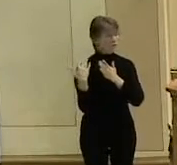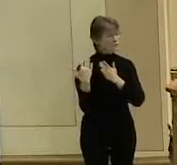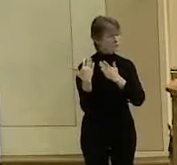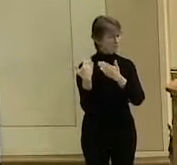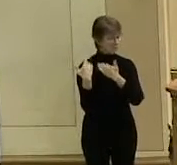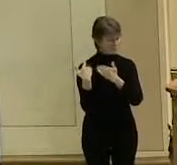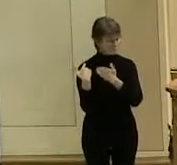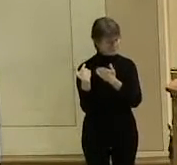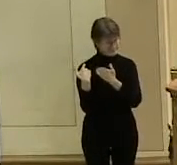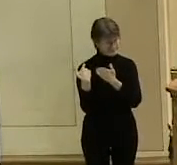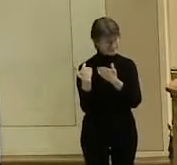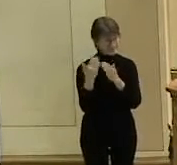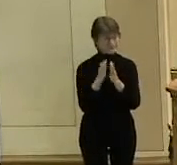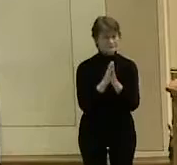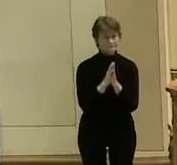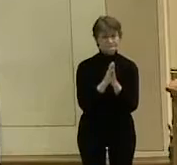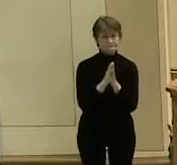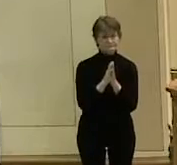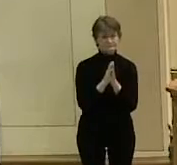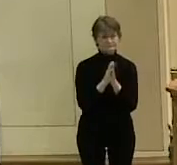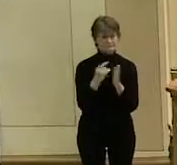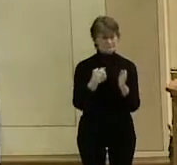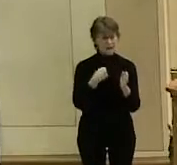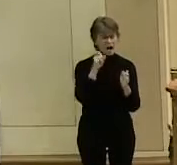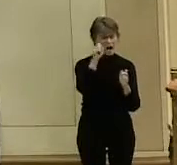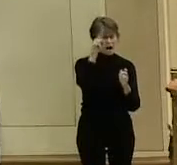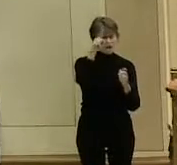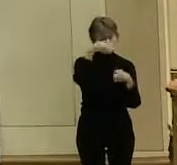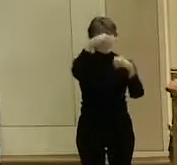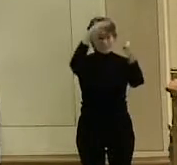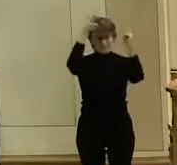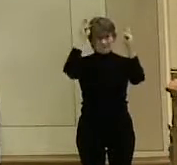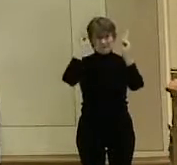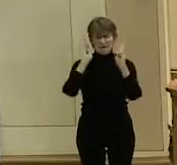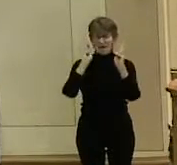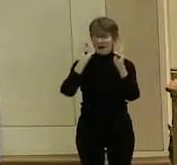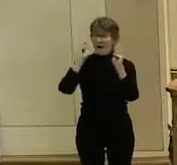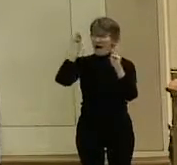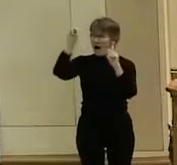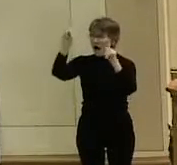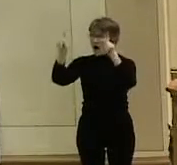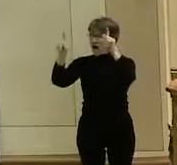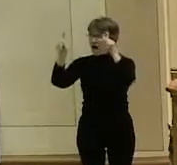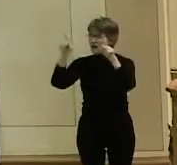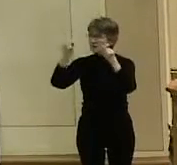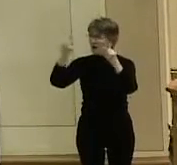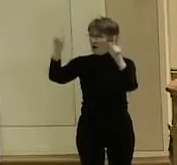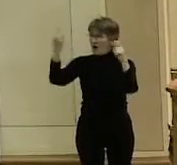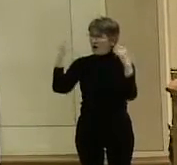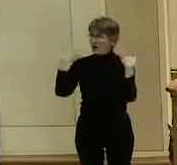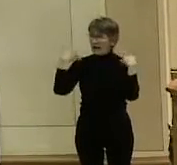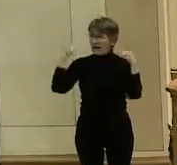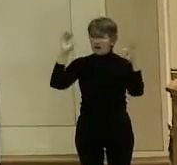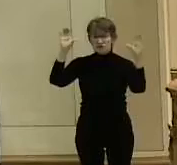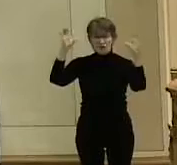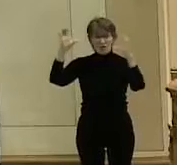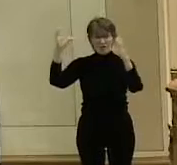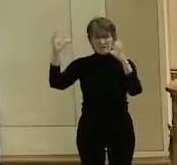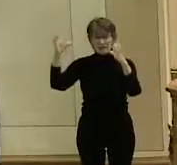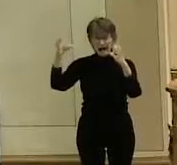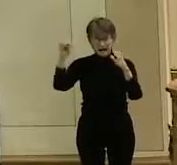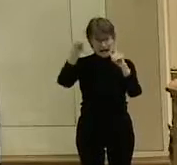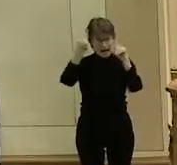through my fault, through my most grievous fault. Therefore, I ask the Blessed Mary, ever Virgin, all the angels and